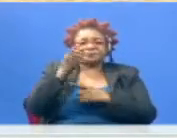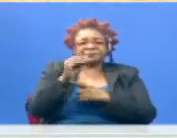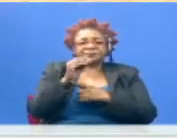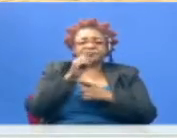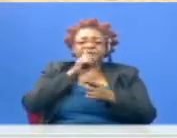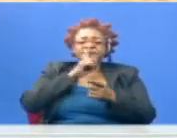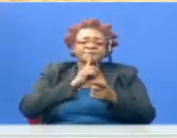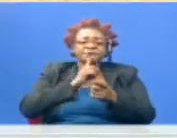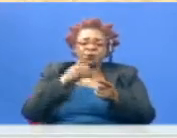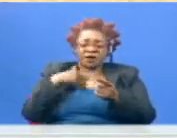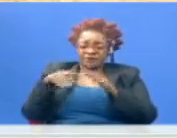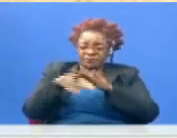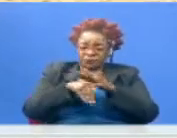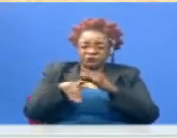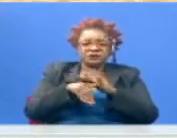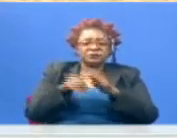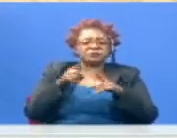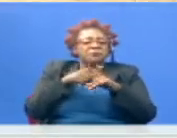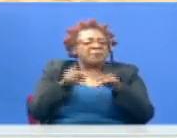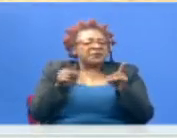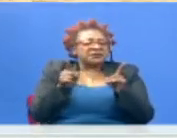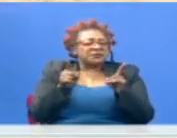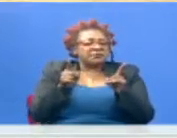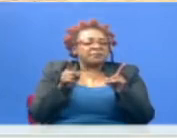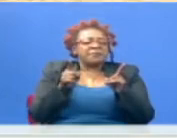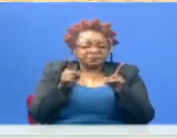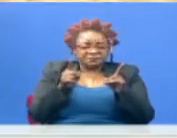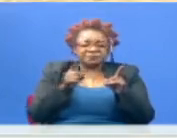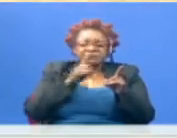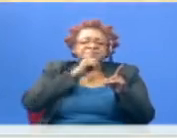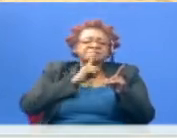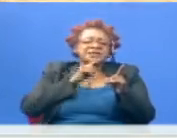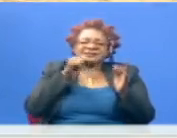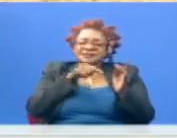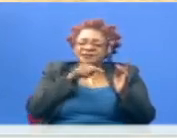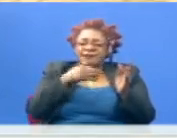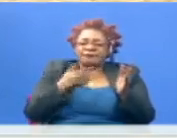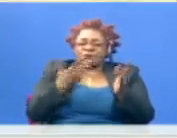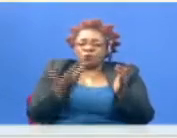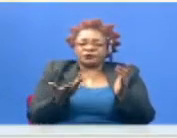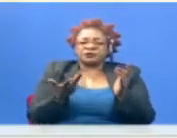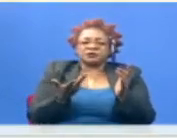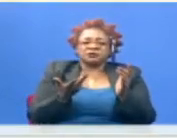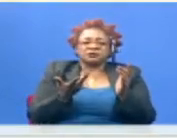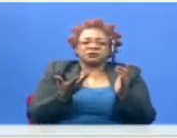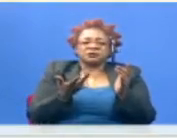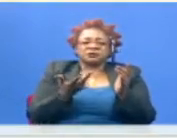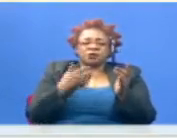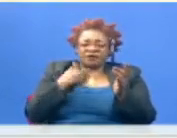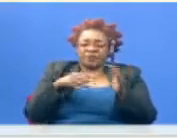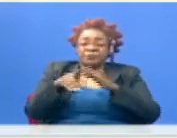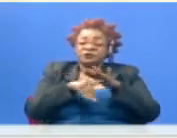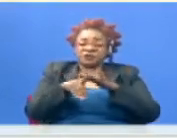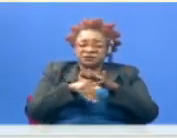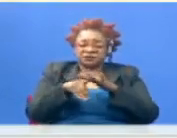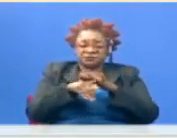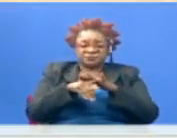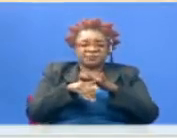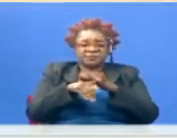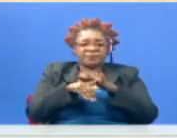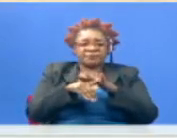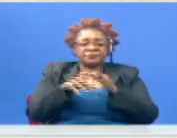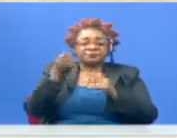get the proteins. But what is it in the beans that is conferring this ability to express proteins in beans?